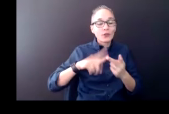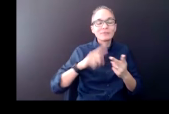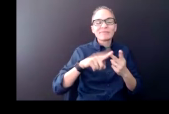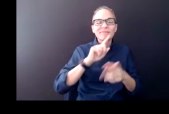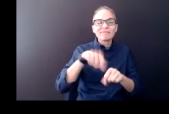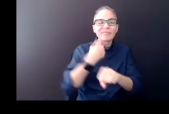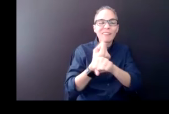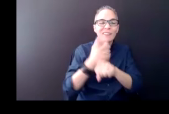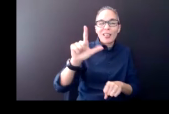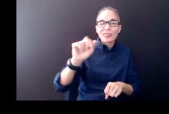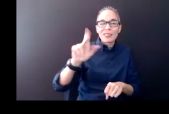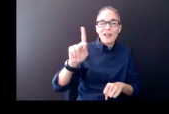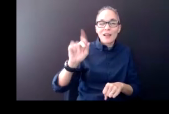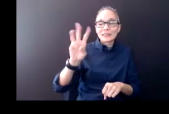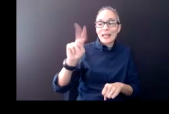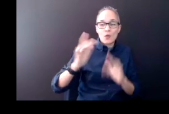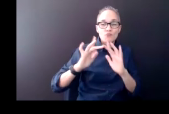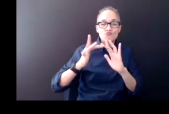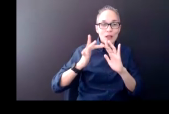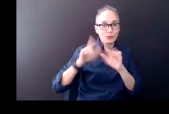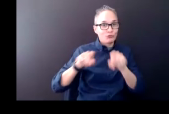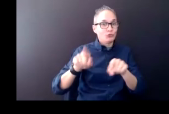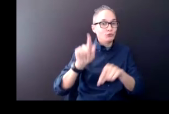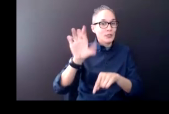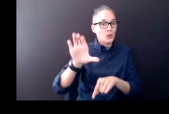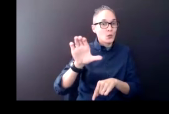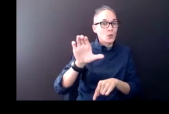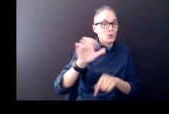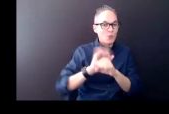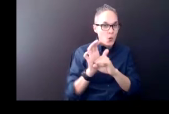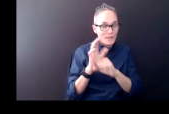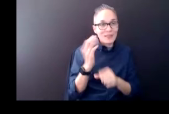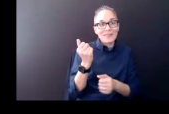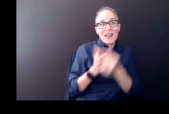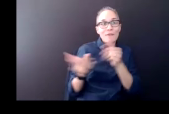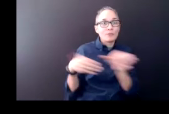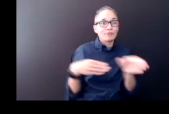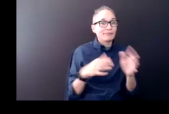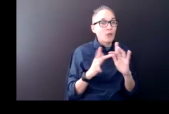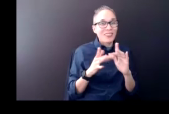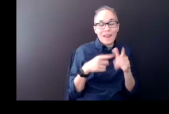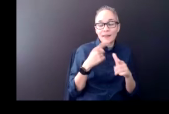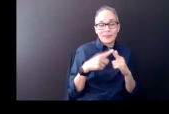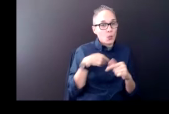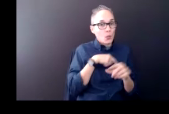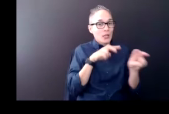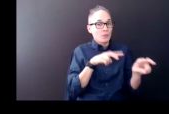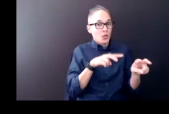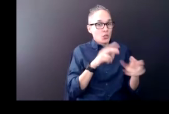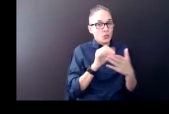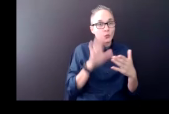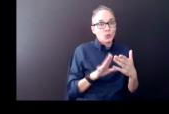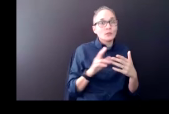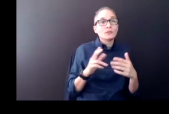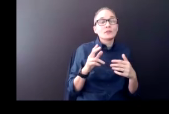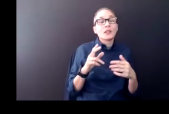which was very big um, in the COVID area where everything switched to online, um, where Lockdown Browser